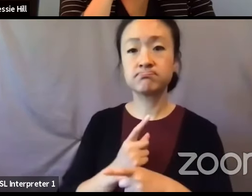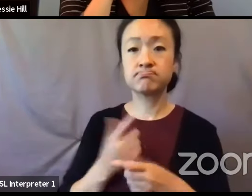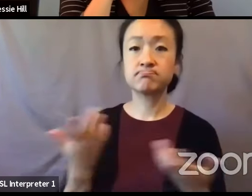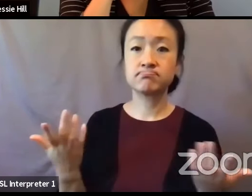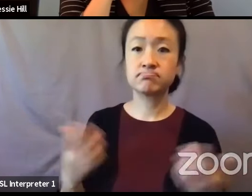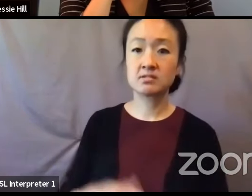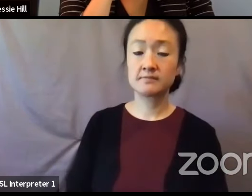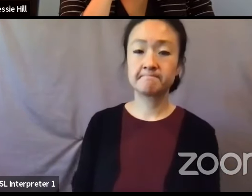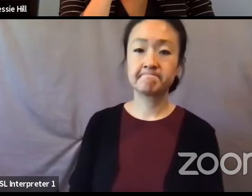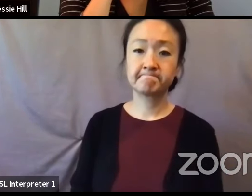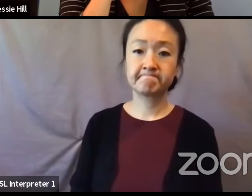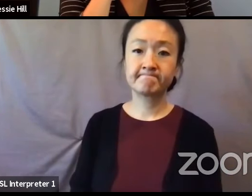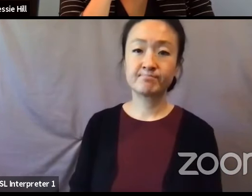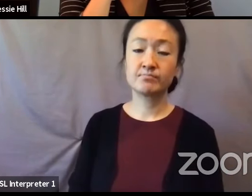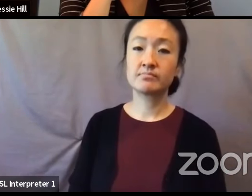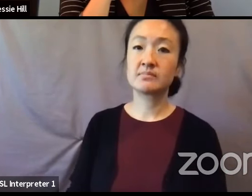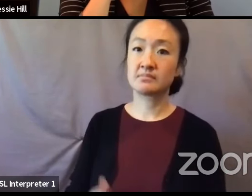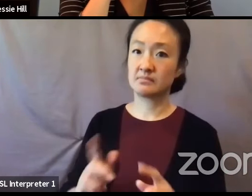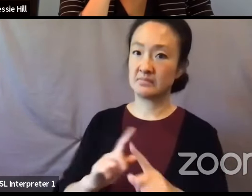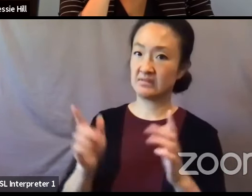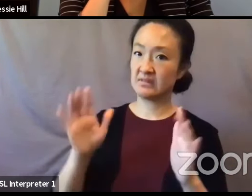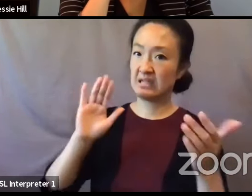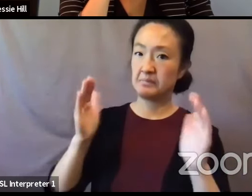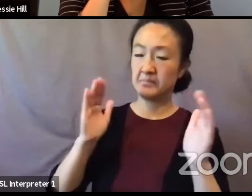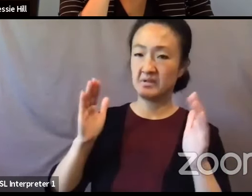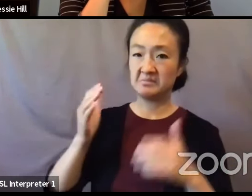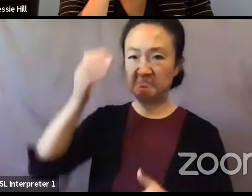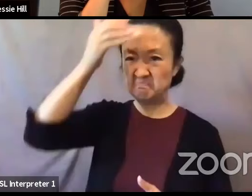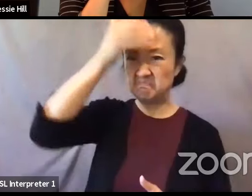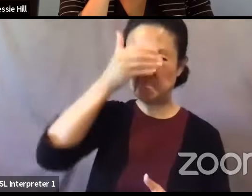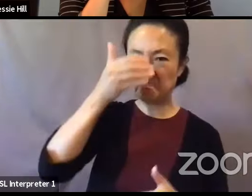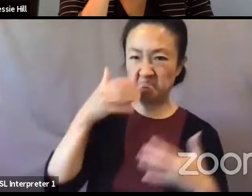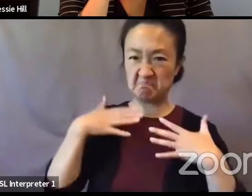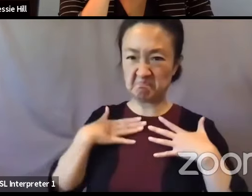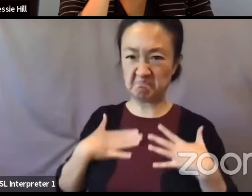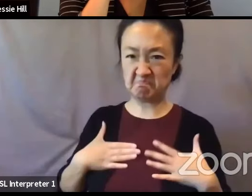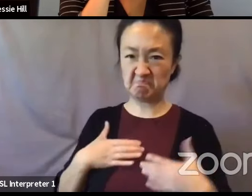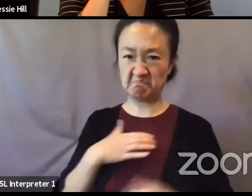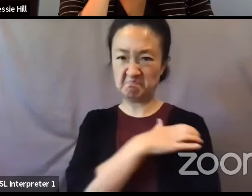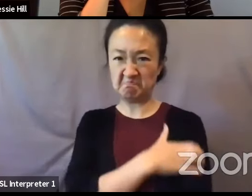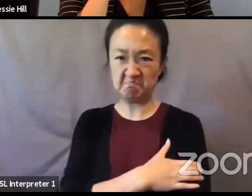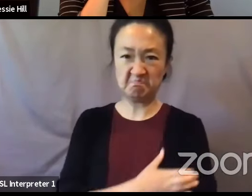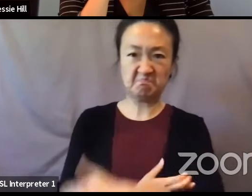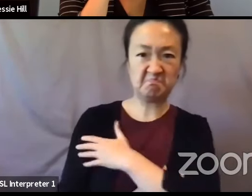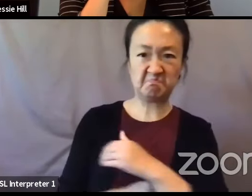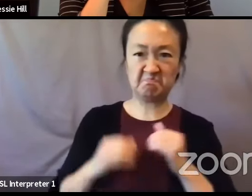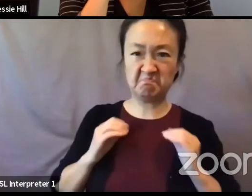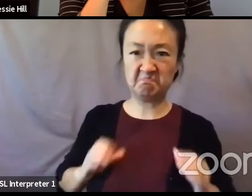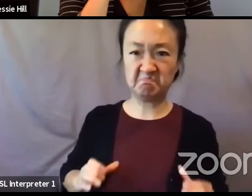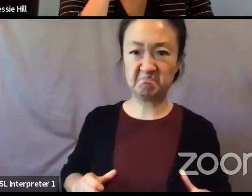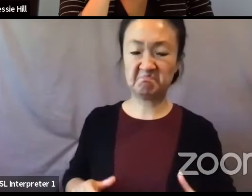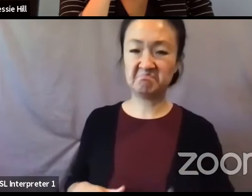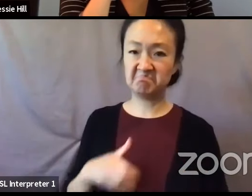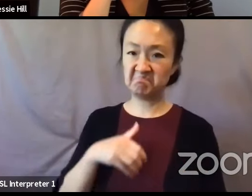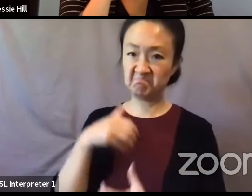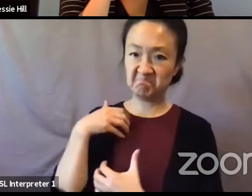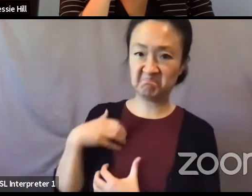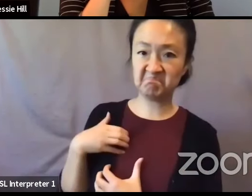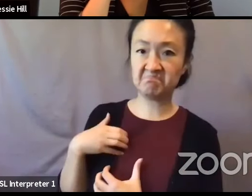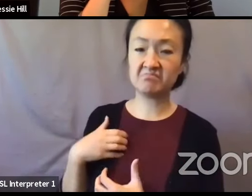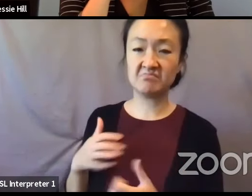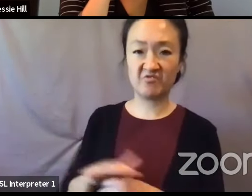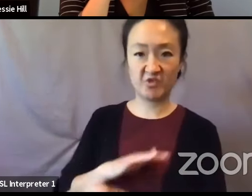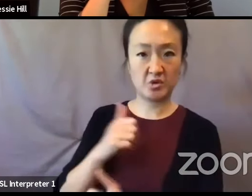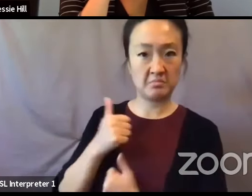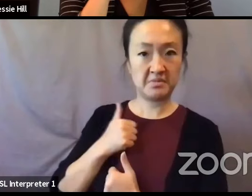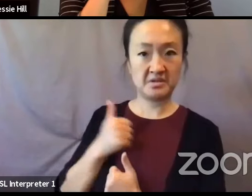out, versus the line of plastic shields and riot gear versus police in their full militarized